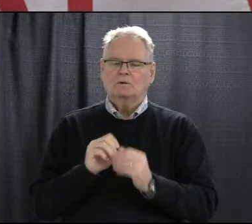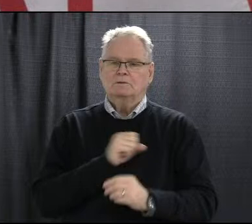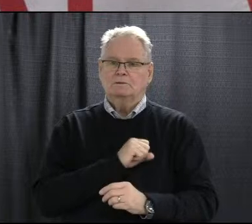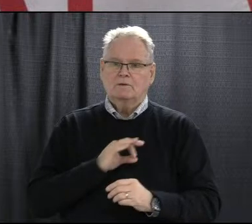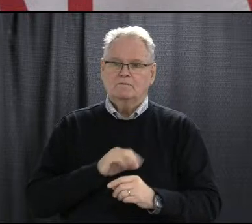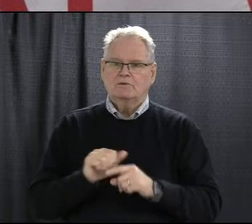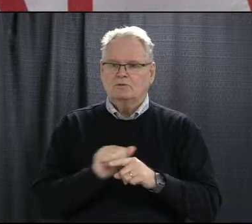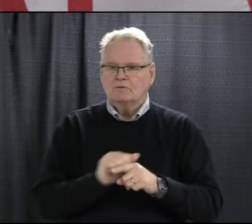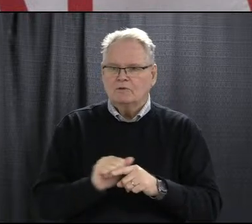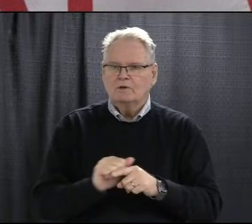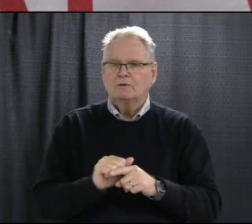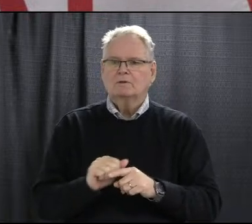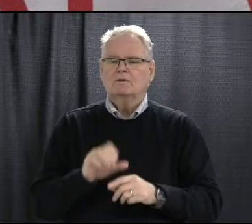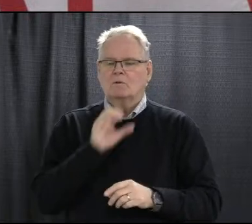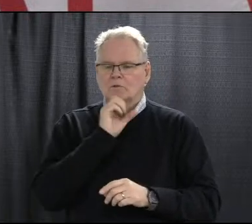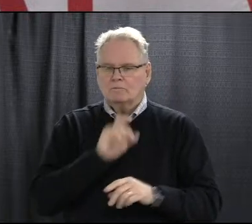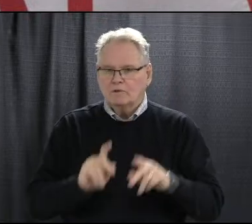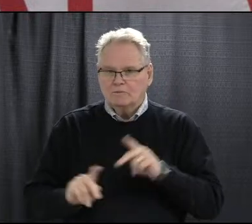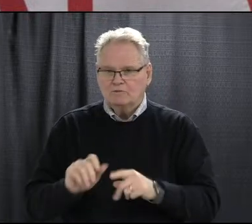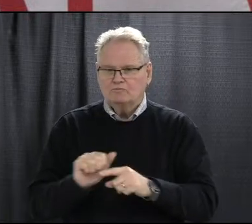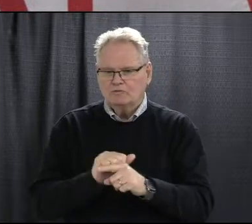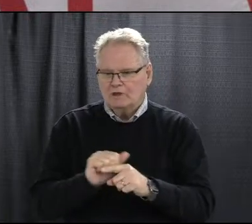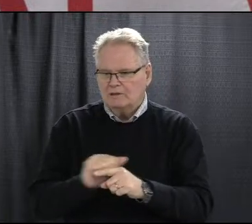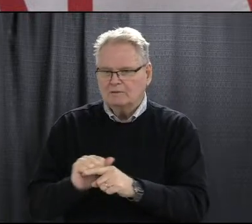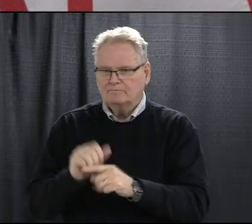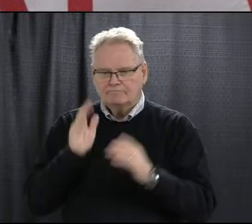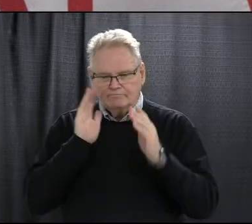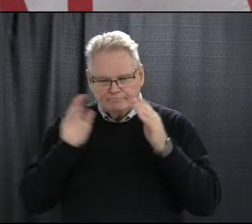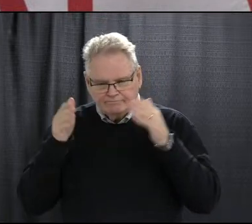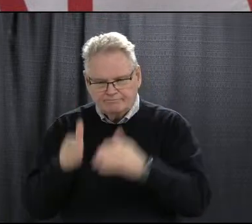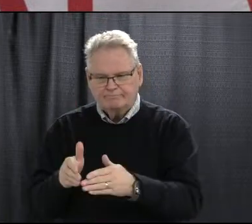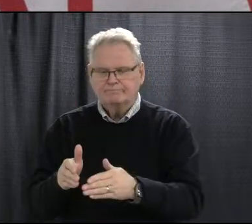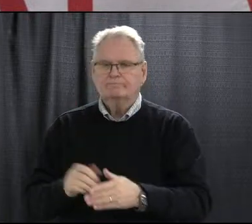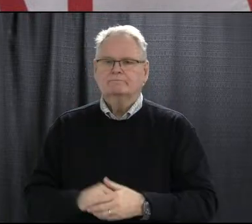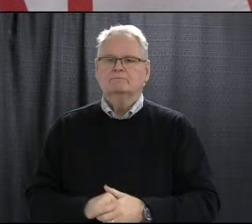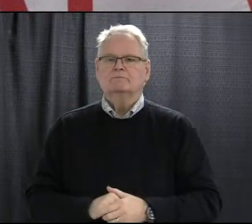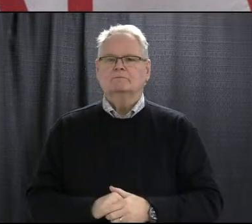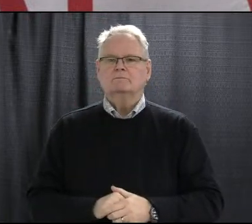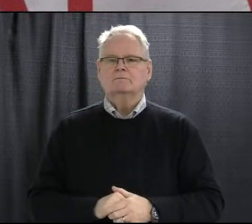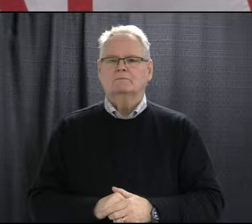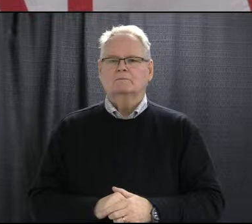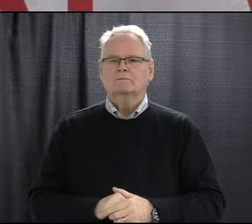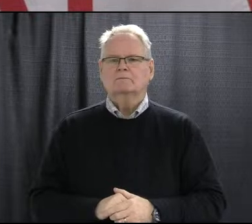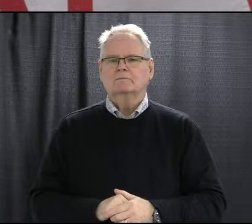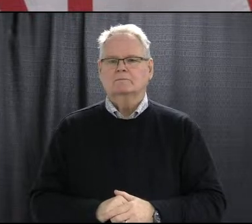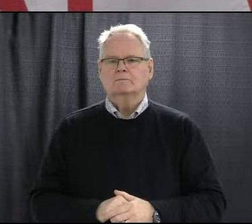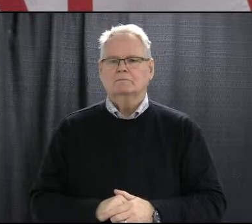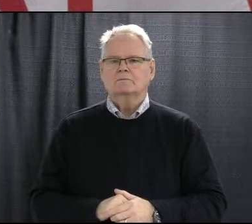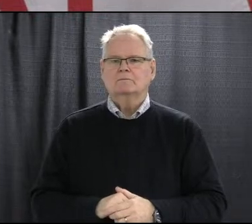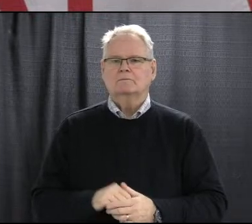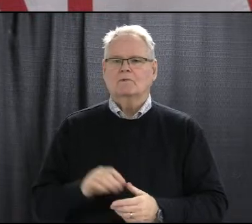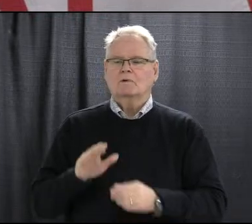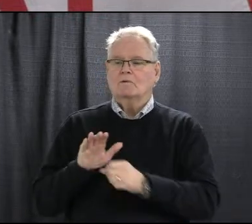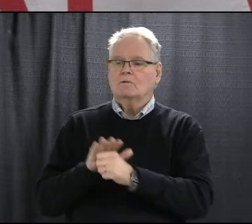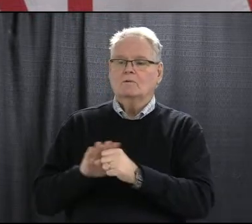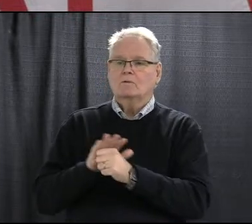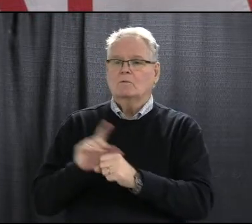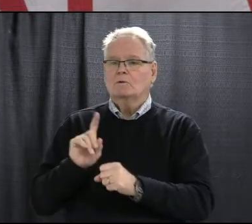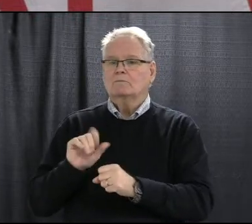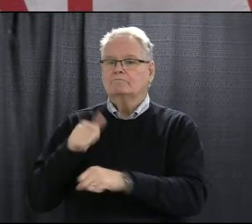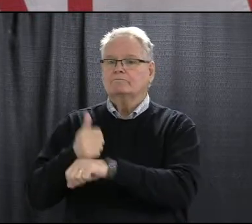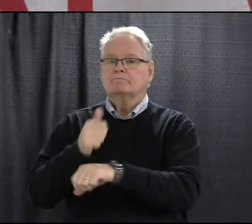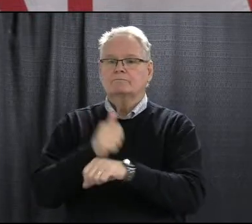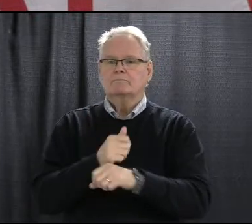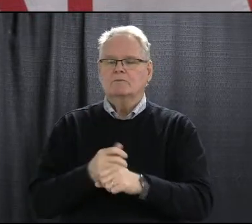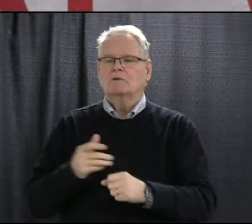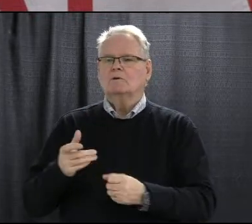We are able to provide details on the centres of excellence for the Avalon and Western region of the province because